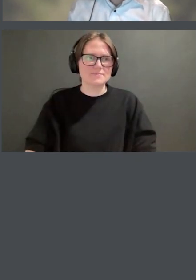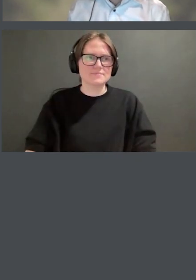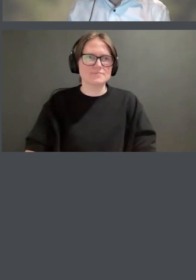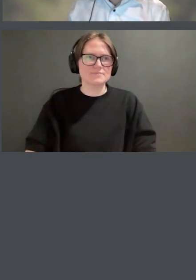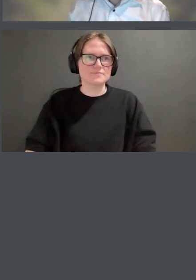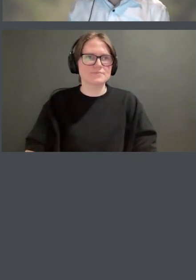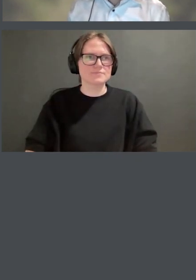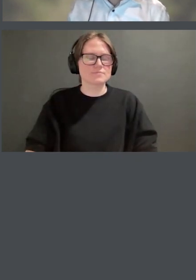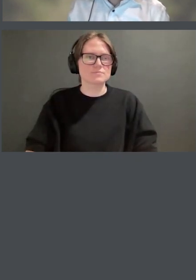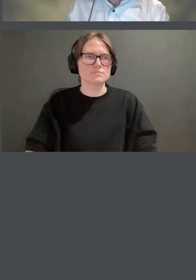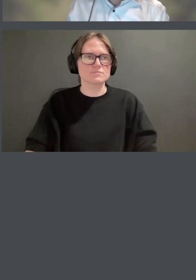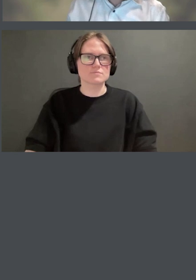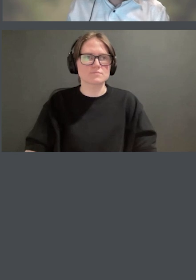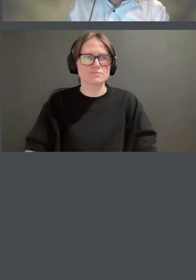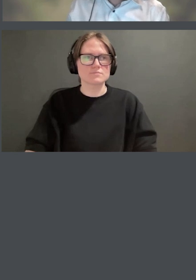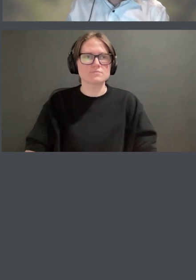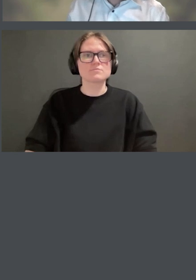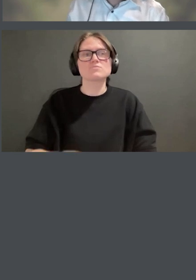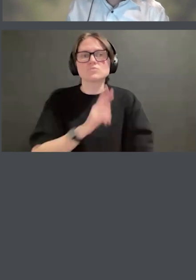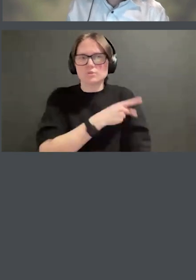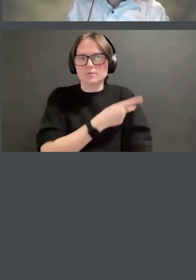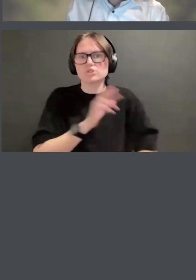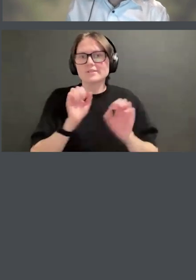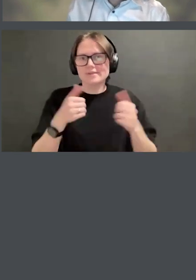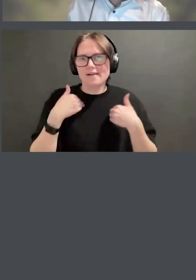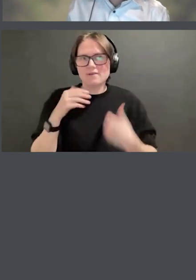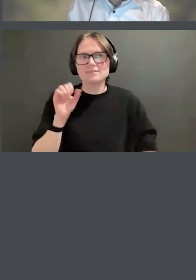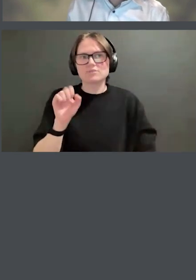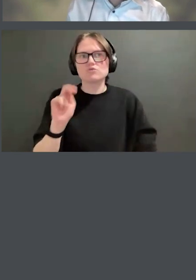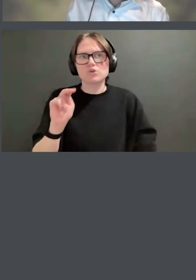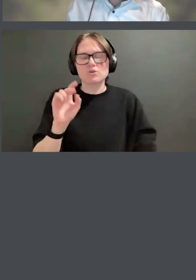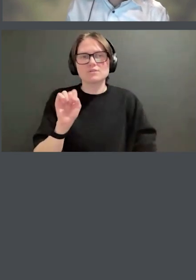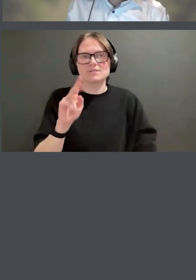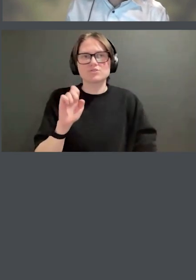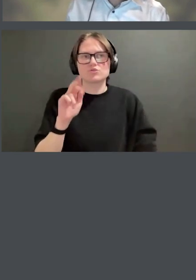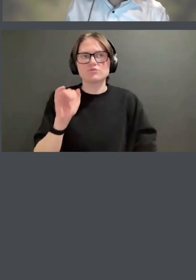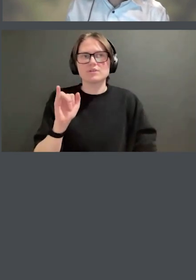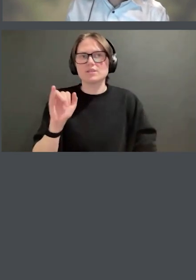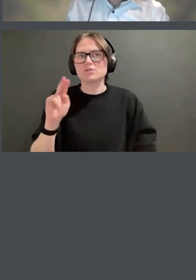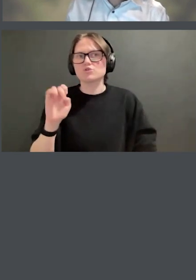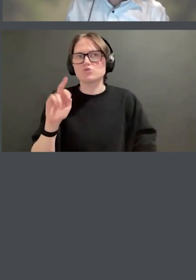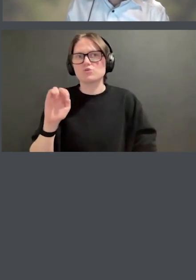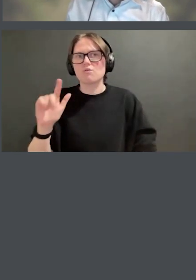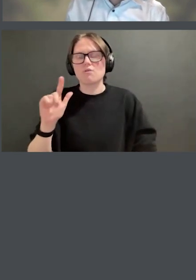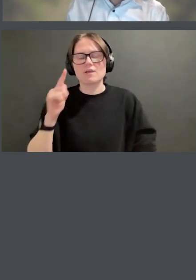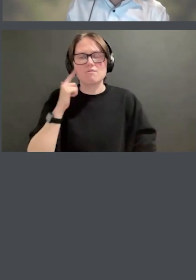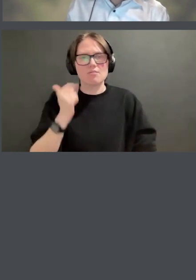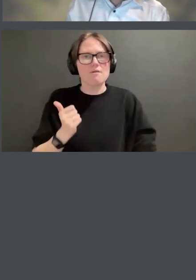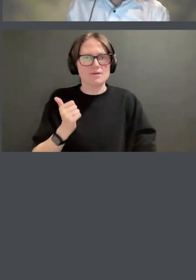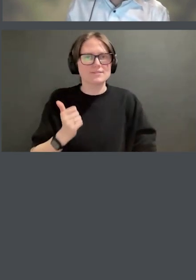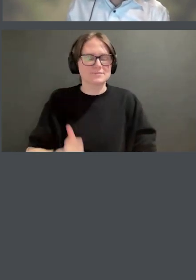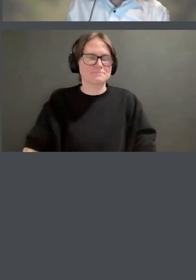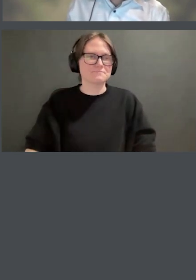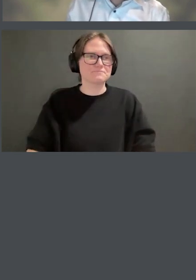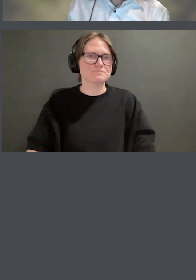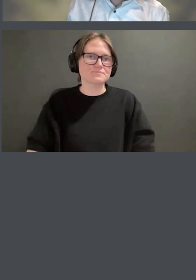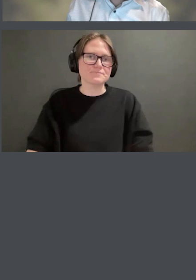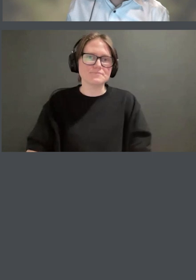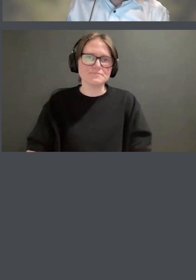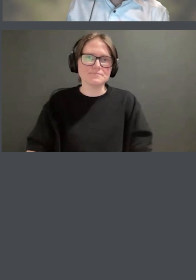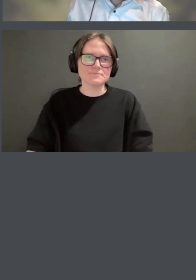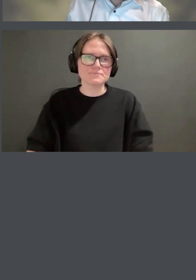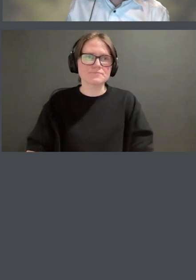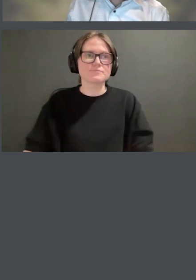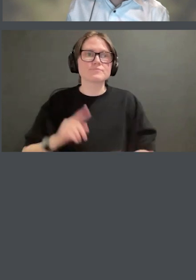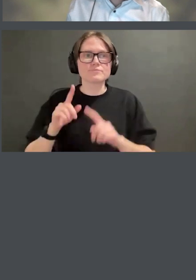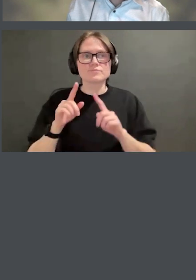we go. And then patients can have sensorineural hearing loss in their unilateral hearing loss ear. So when we look at studies